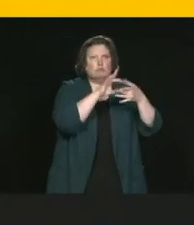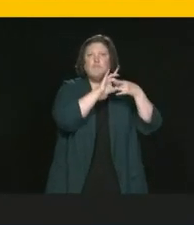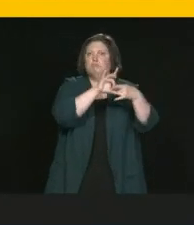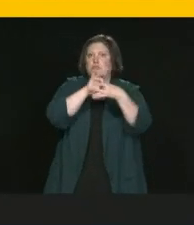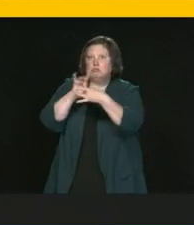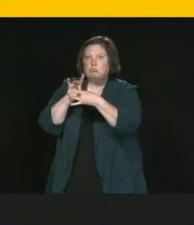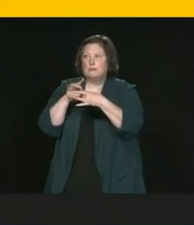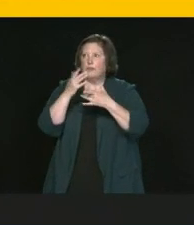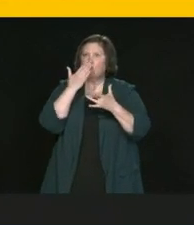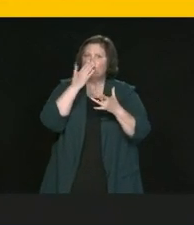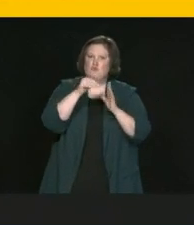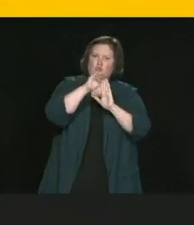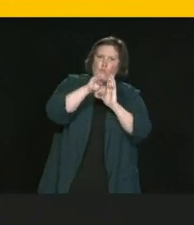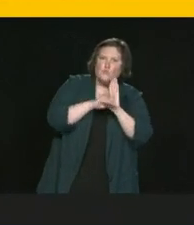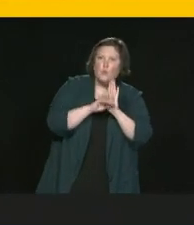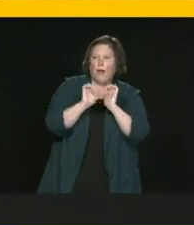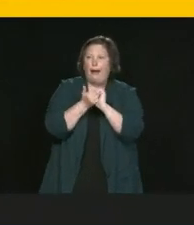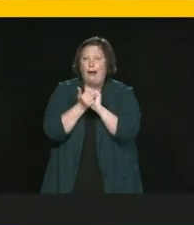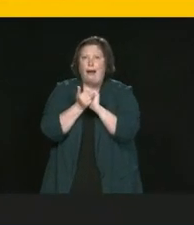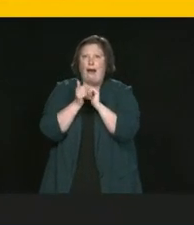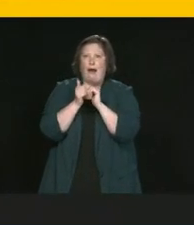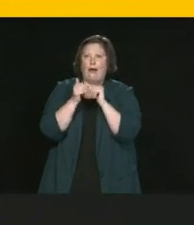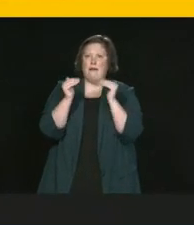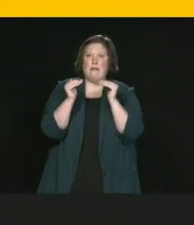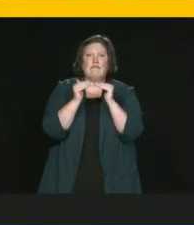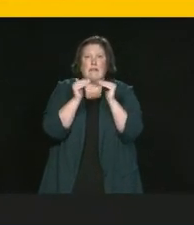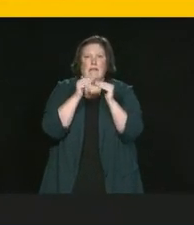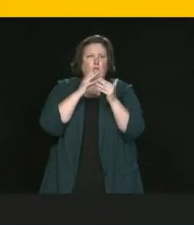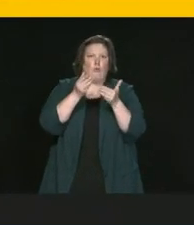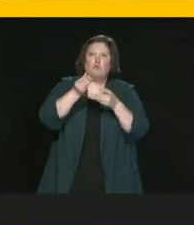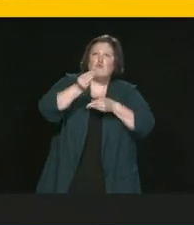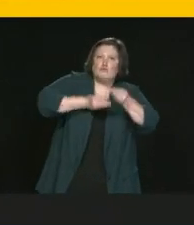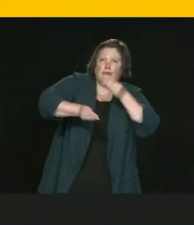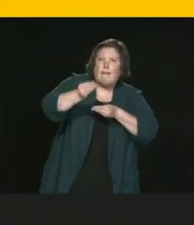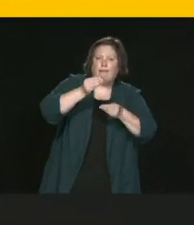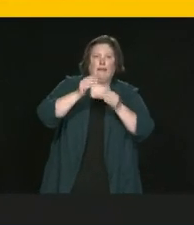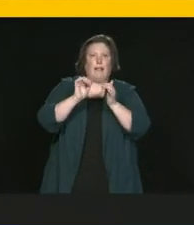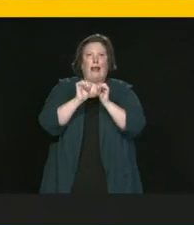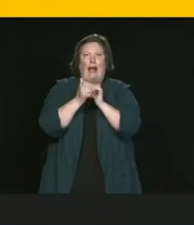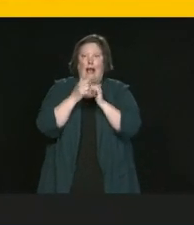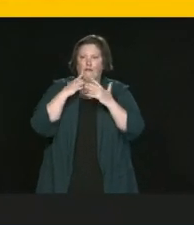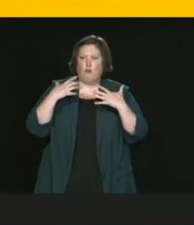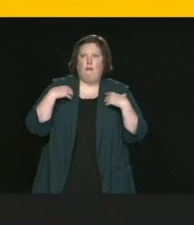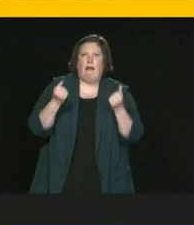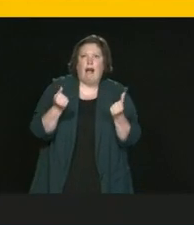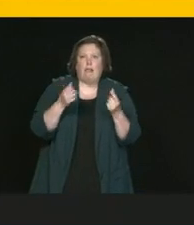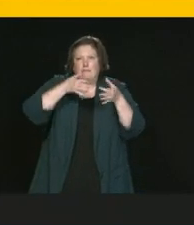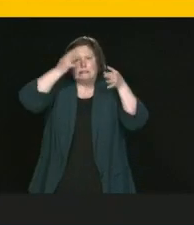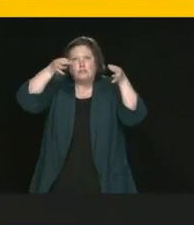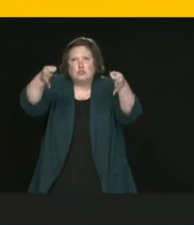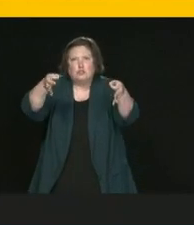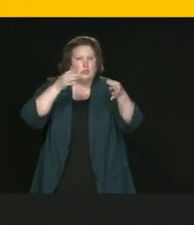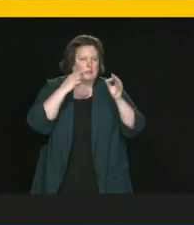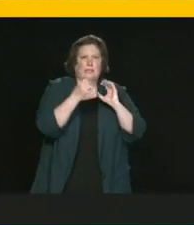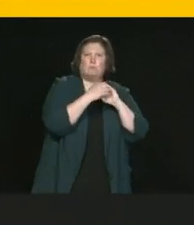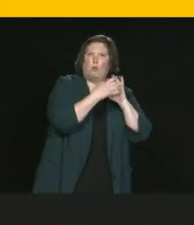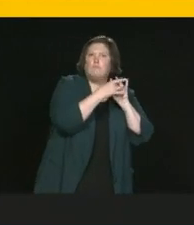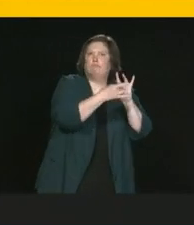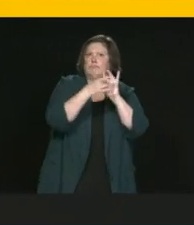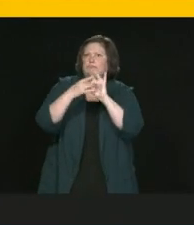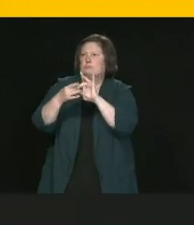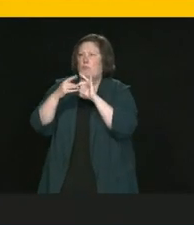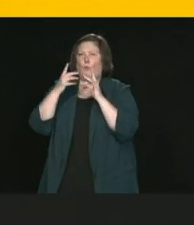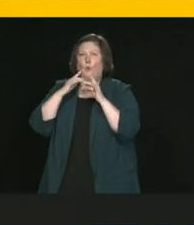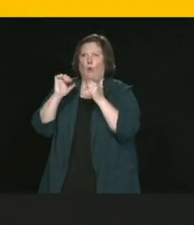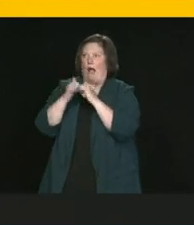common rules and approaches around things like trade, around things like health approaches, around coordinating international travel